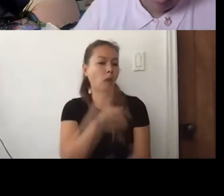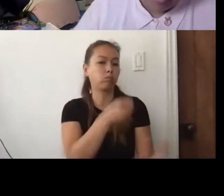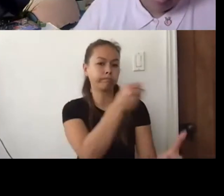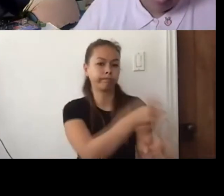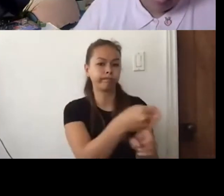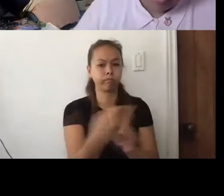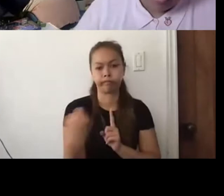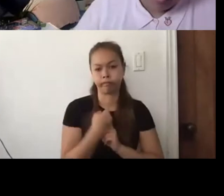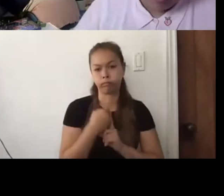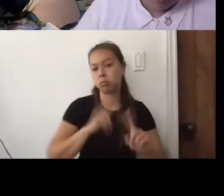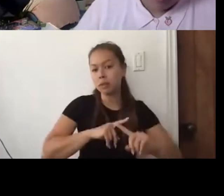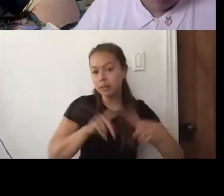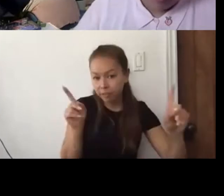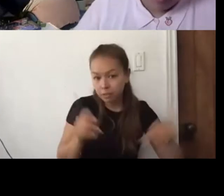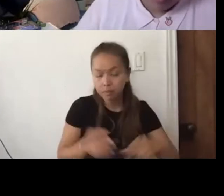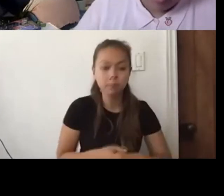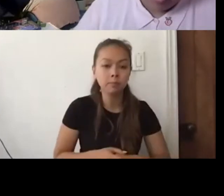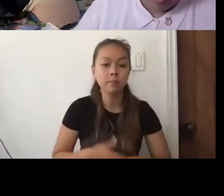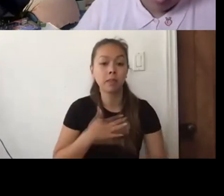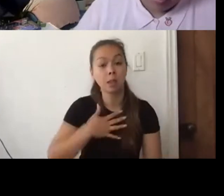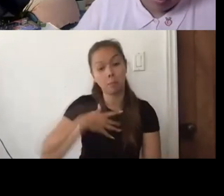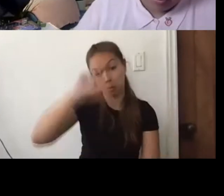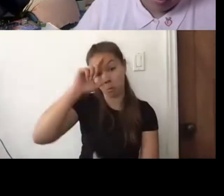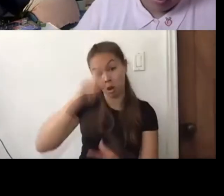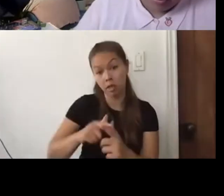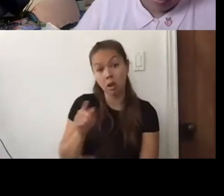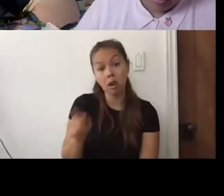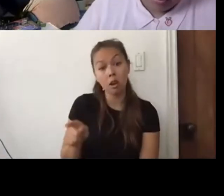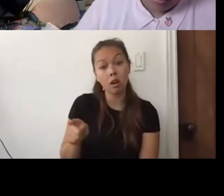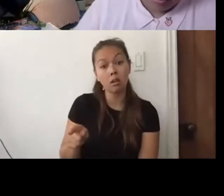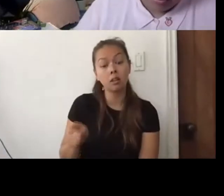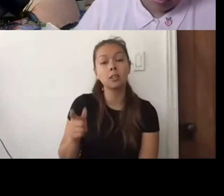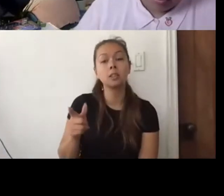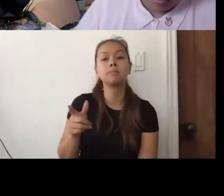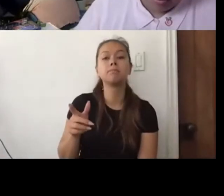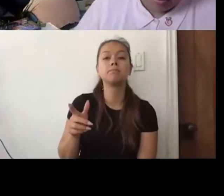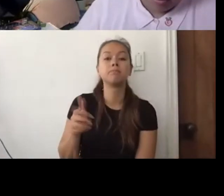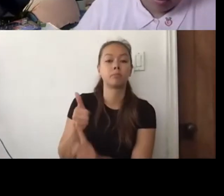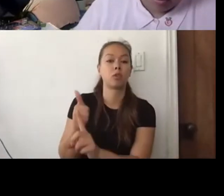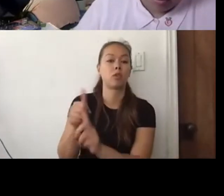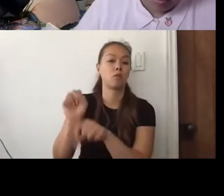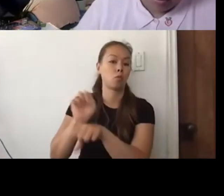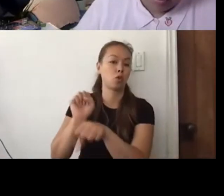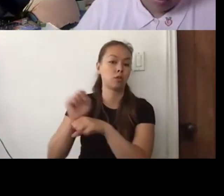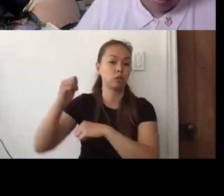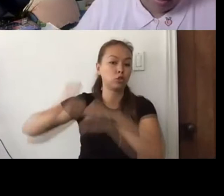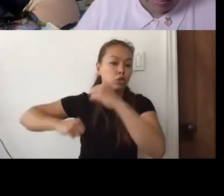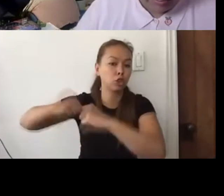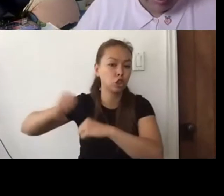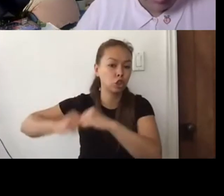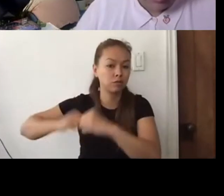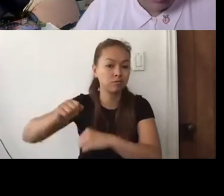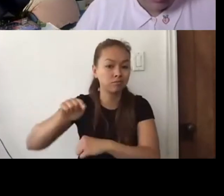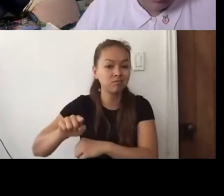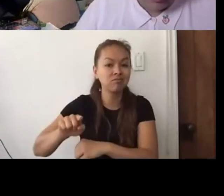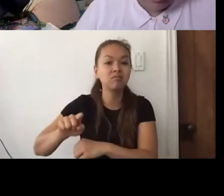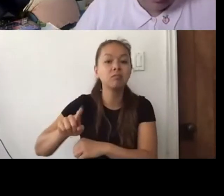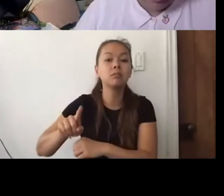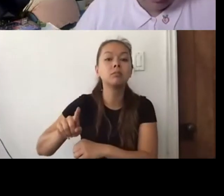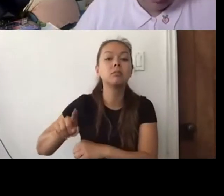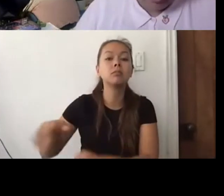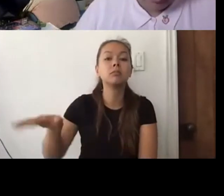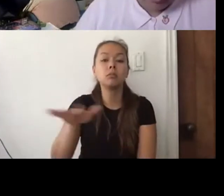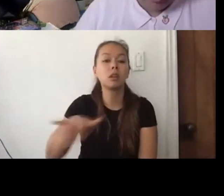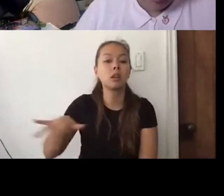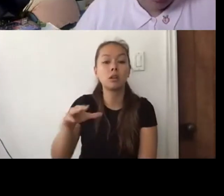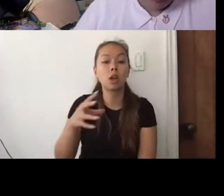It's gonna affect my brother who works in construction around his like you know, coworkers all day who are very